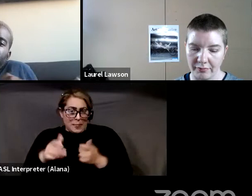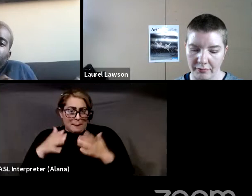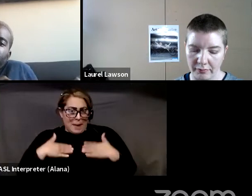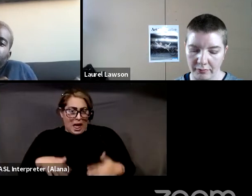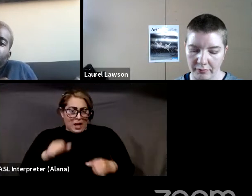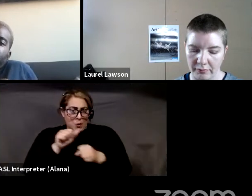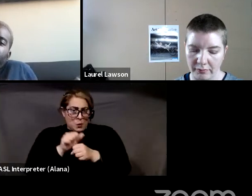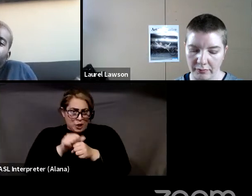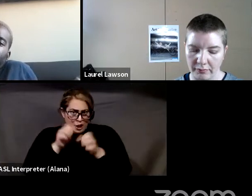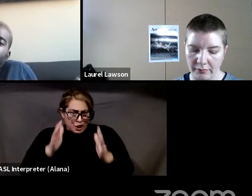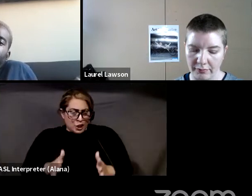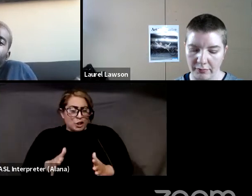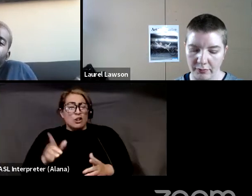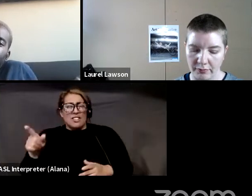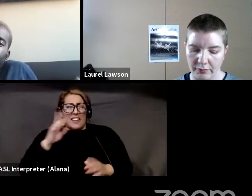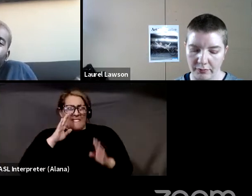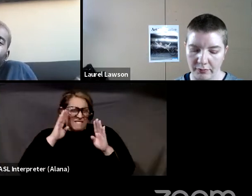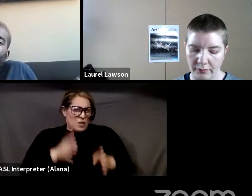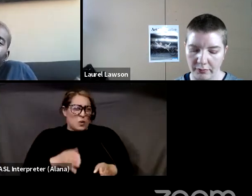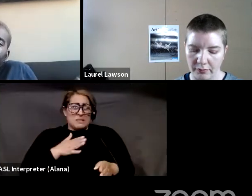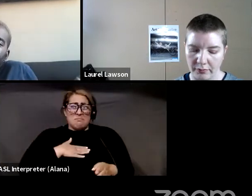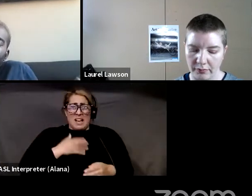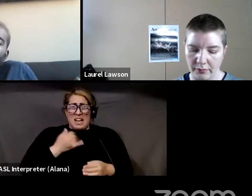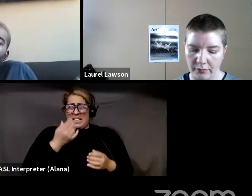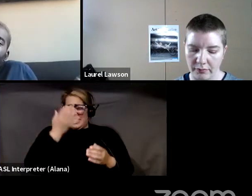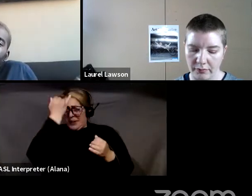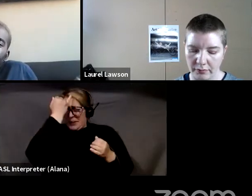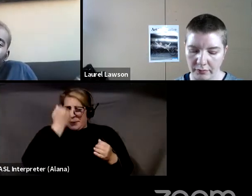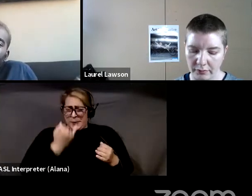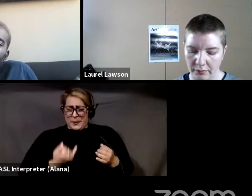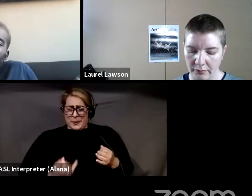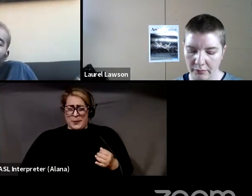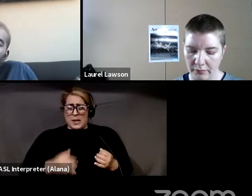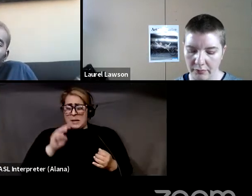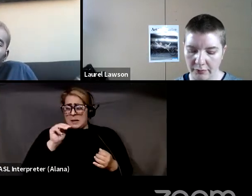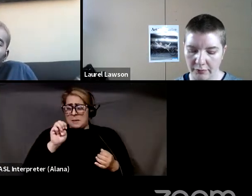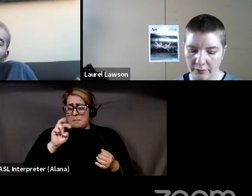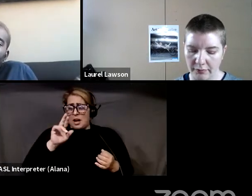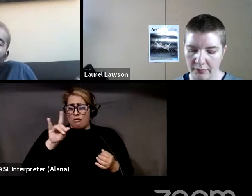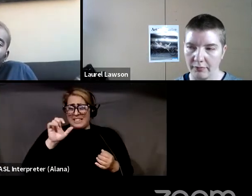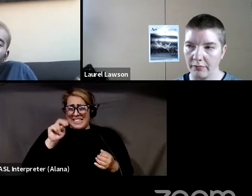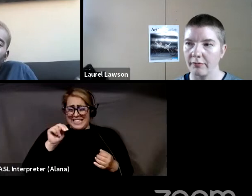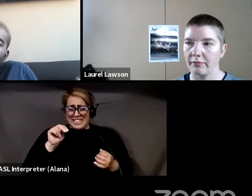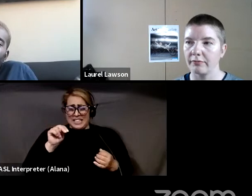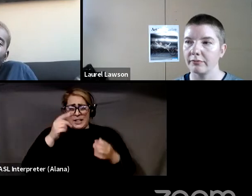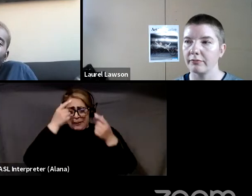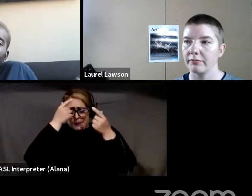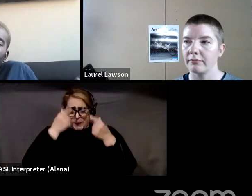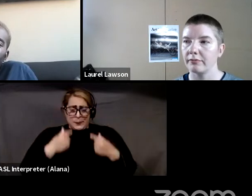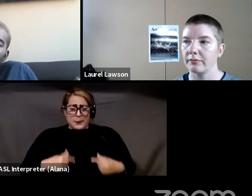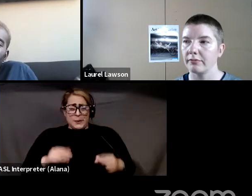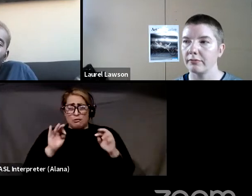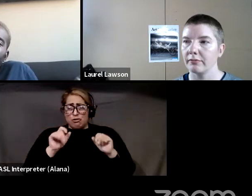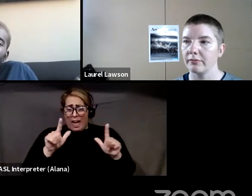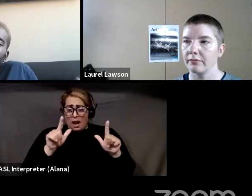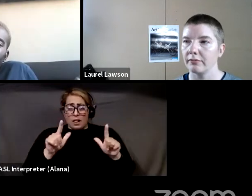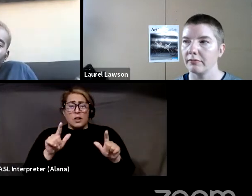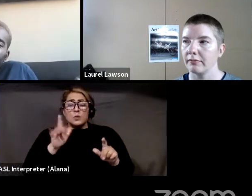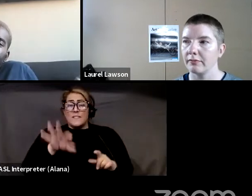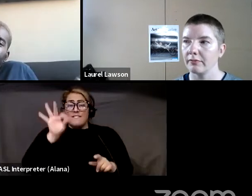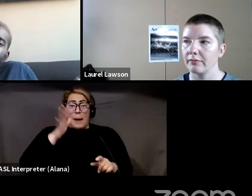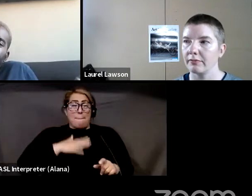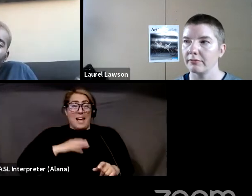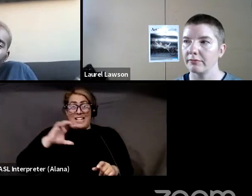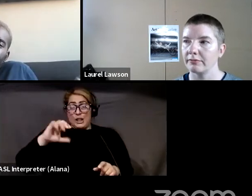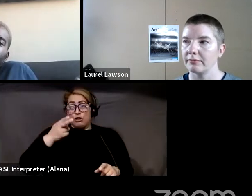my meridian channels, or just like where qi flows throughout the body. In Chinese medicine, that's kind of